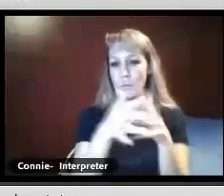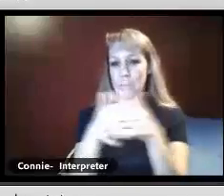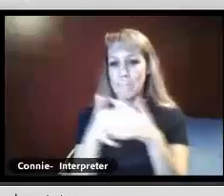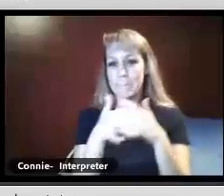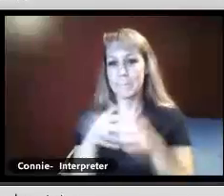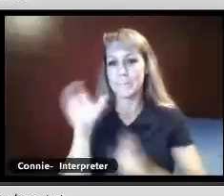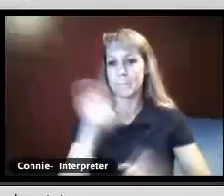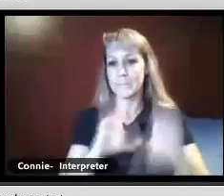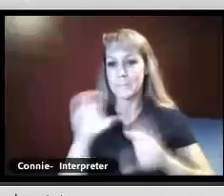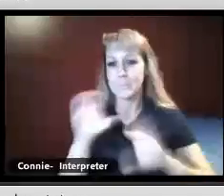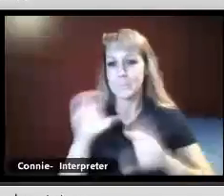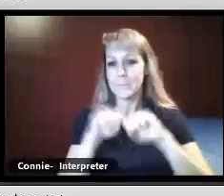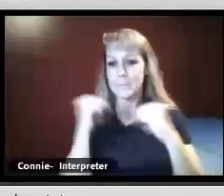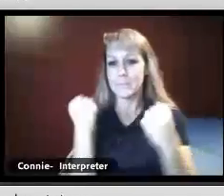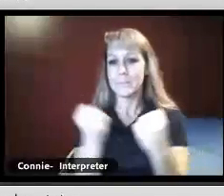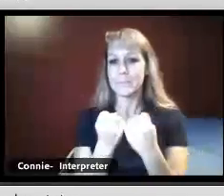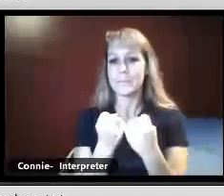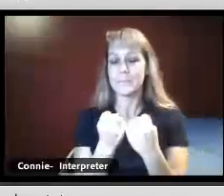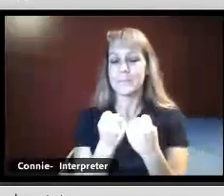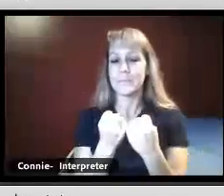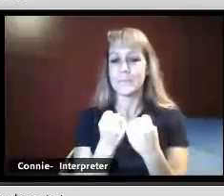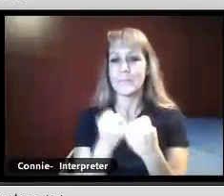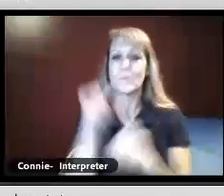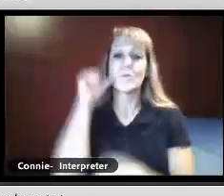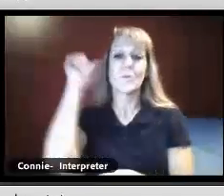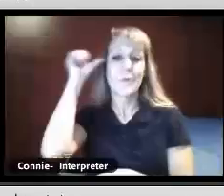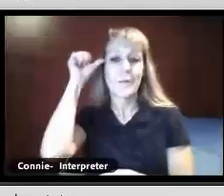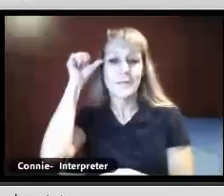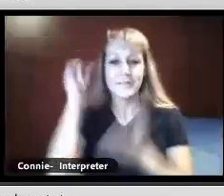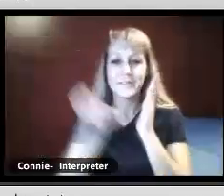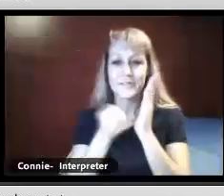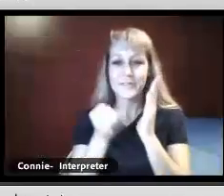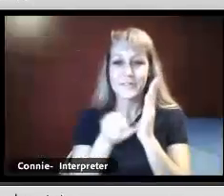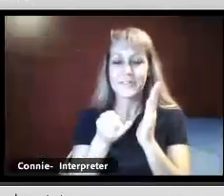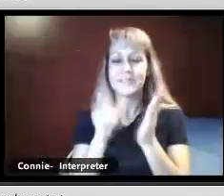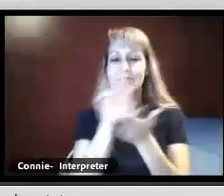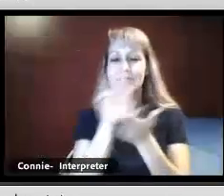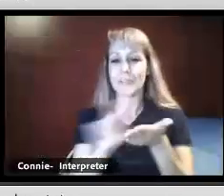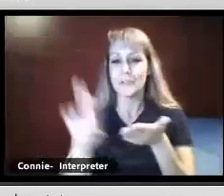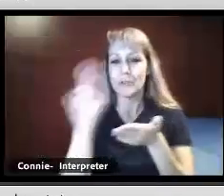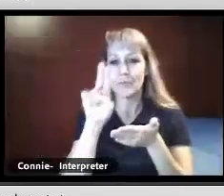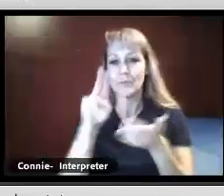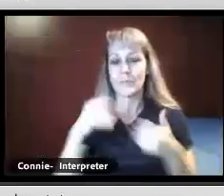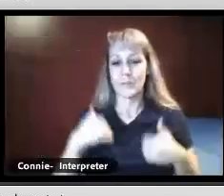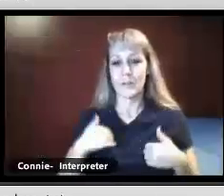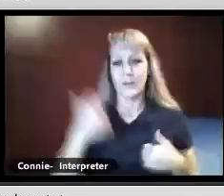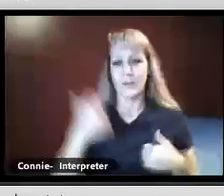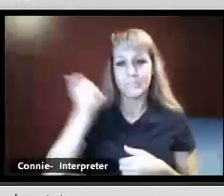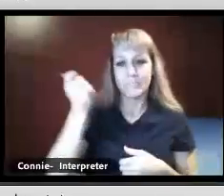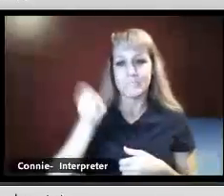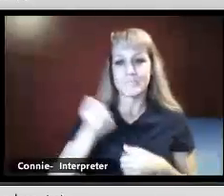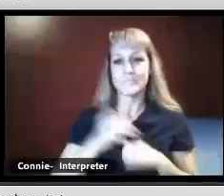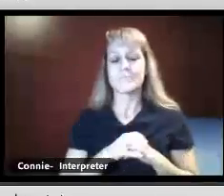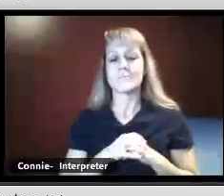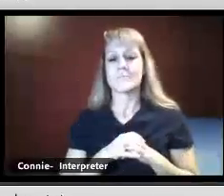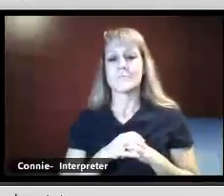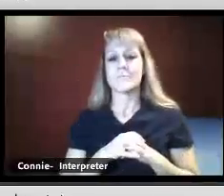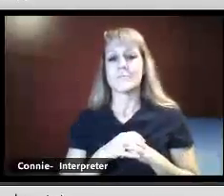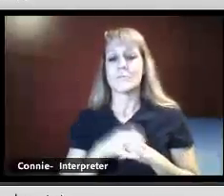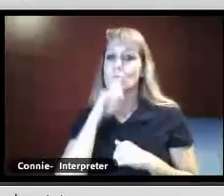Society, that is the one for grown-ups that universities often subscribe to, is one of the very most